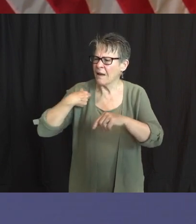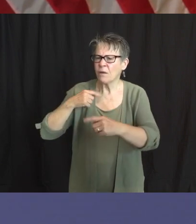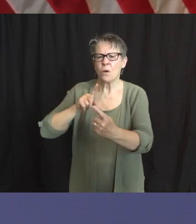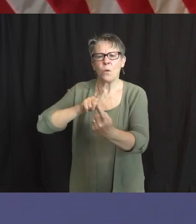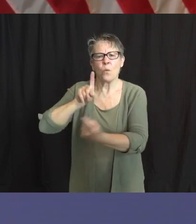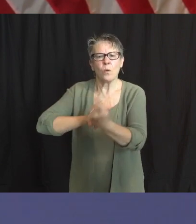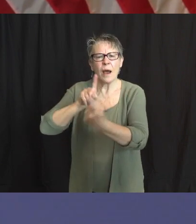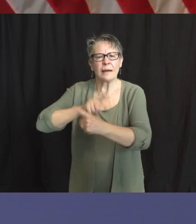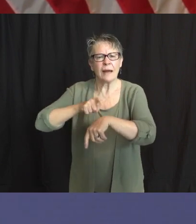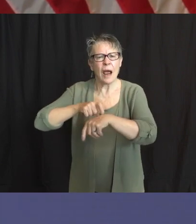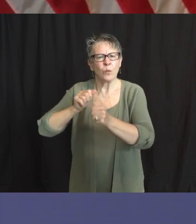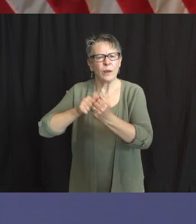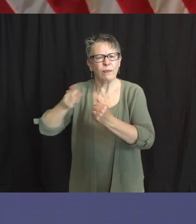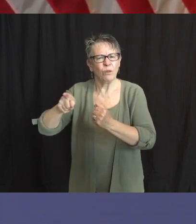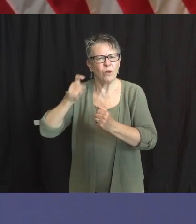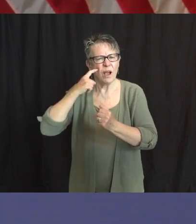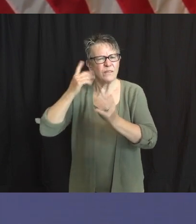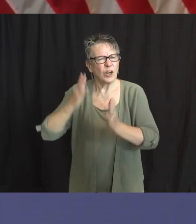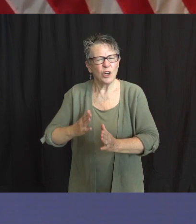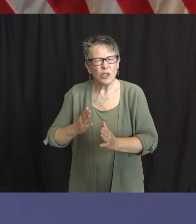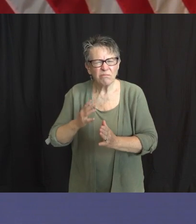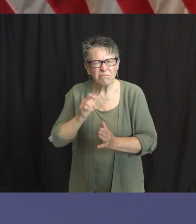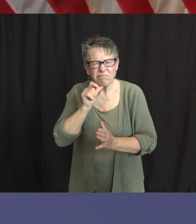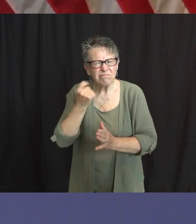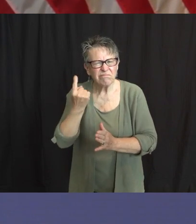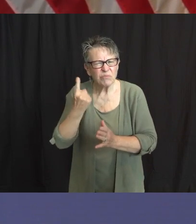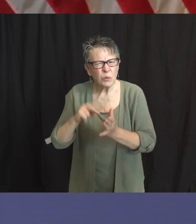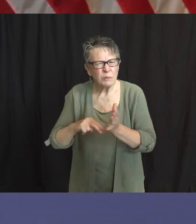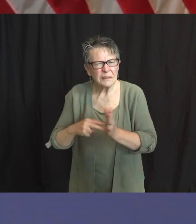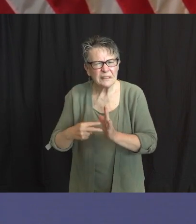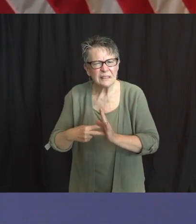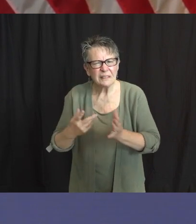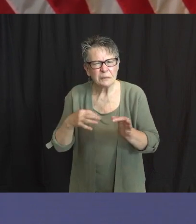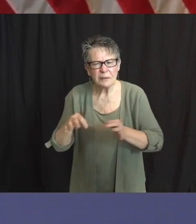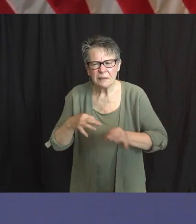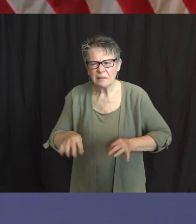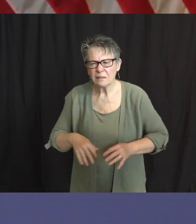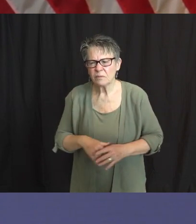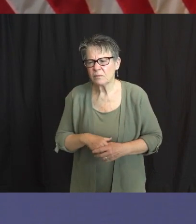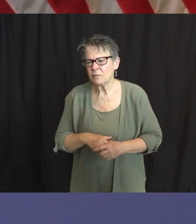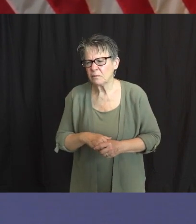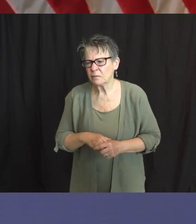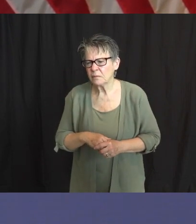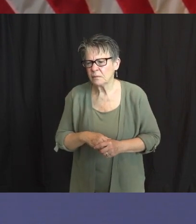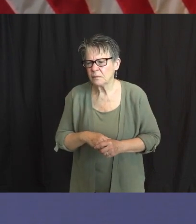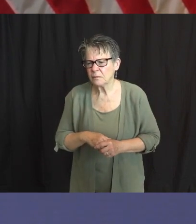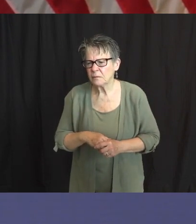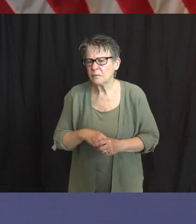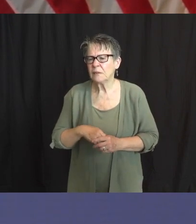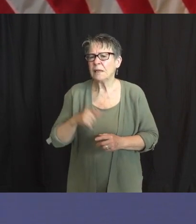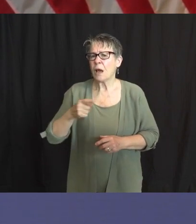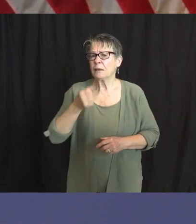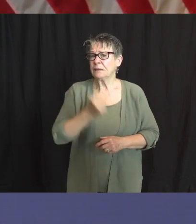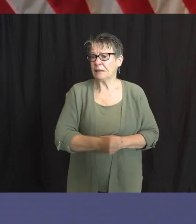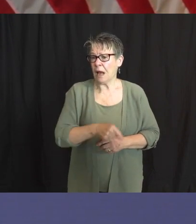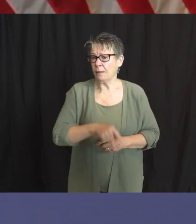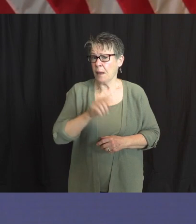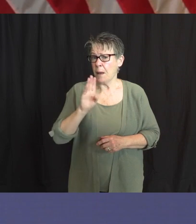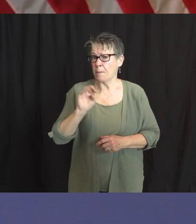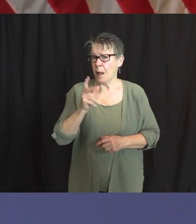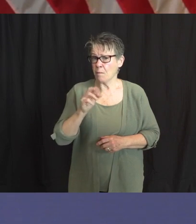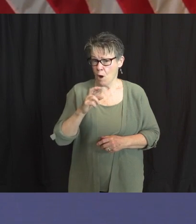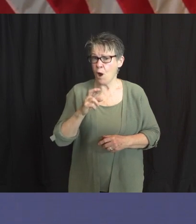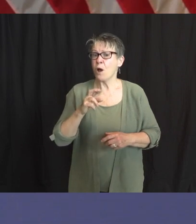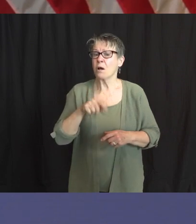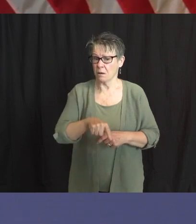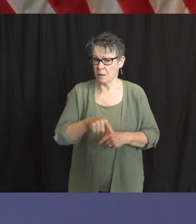morning? And considering the reports say police down there did not enforce your stay-at-home measure, any concern that as the state